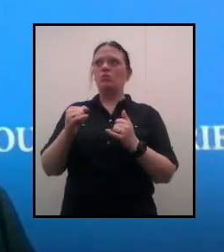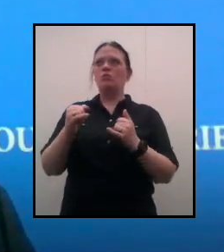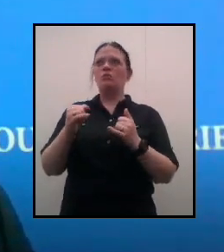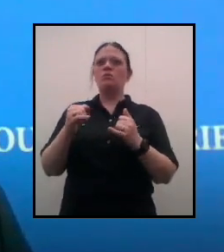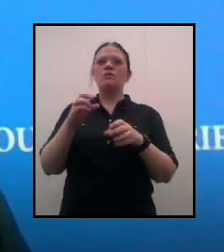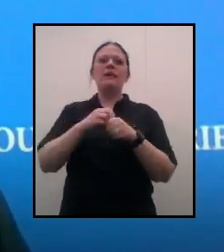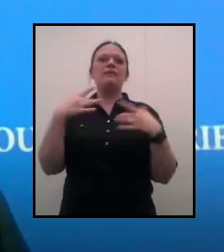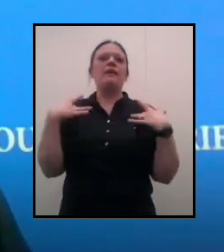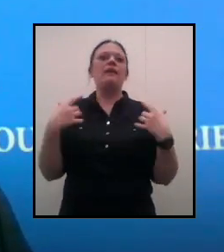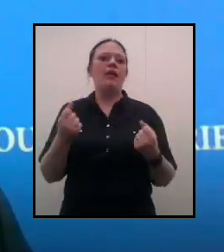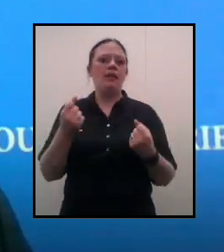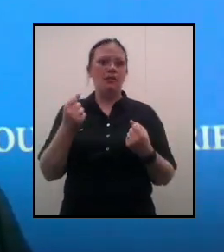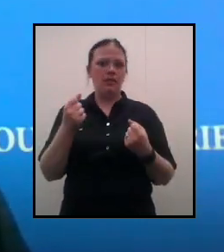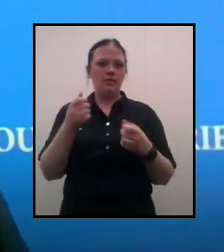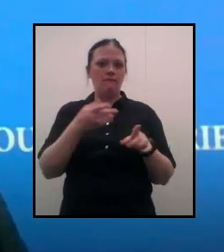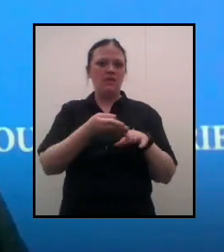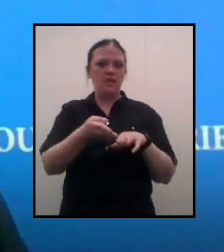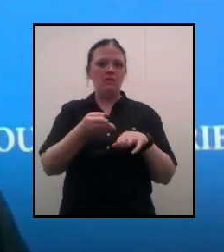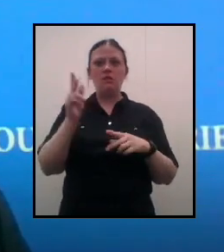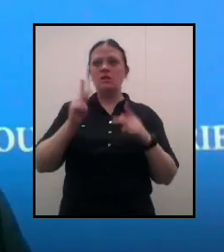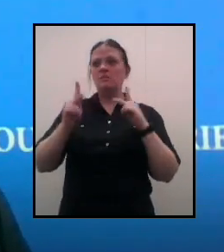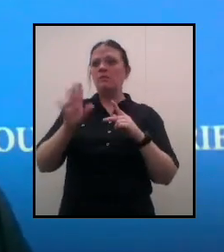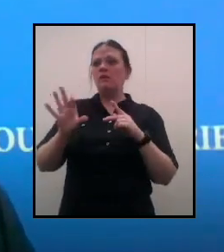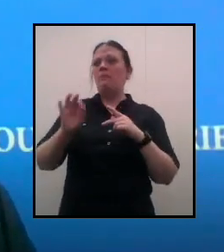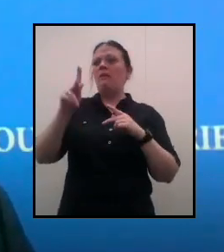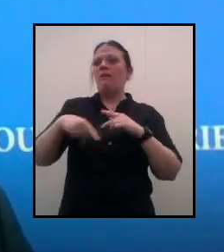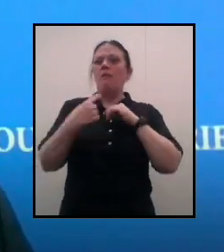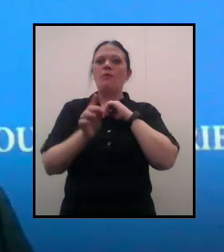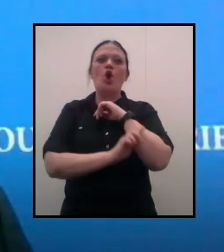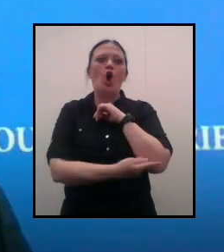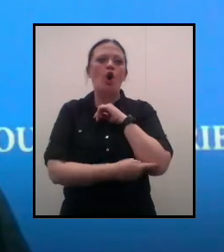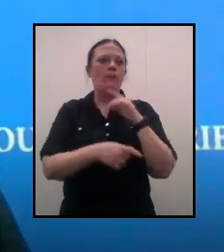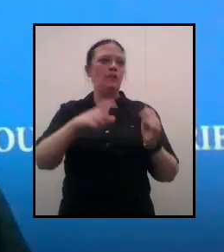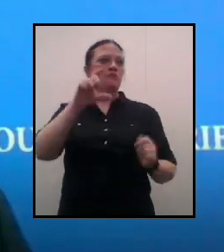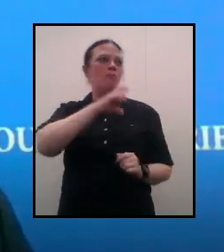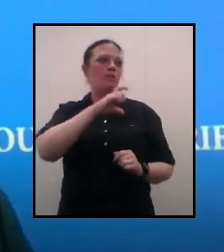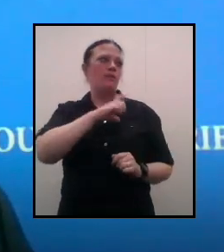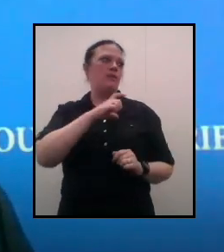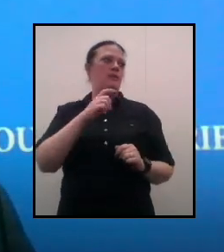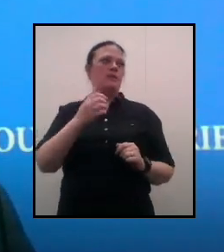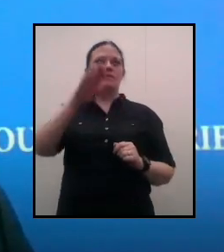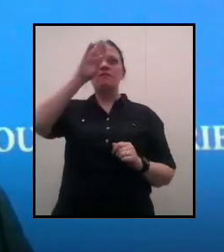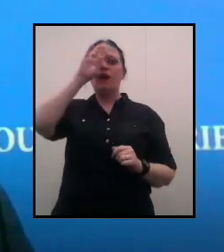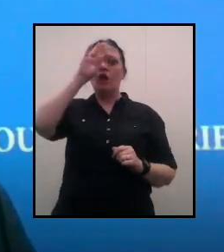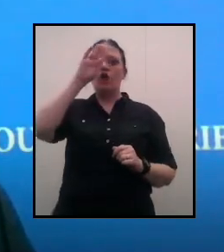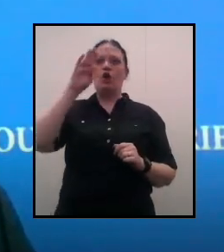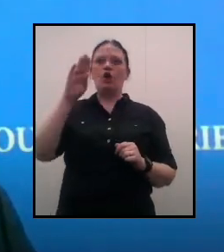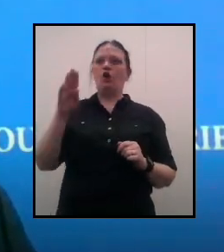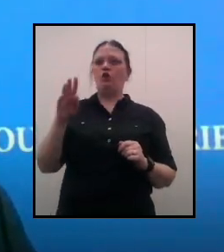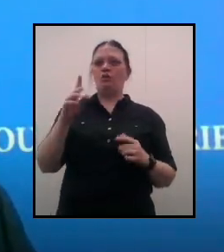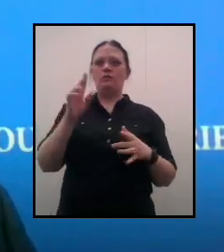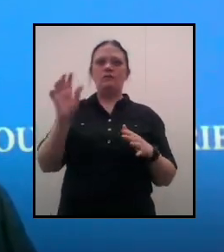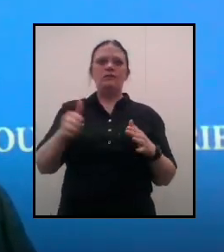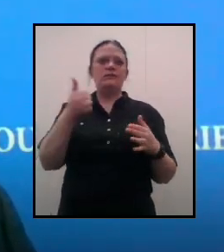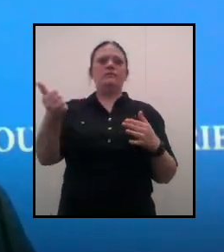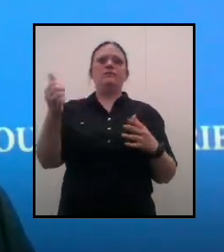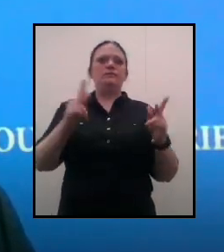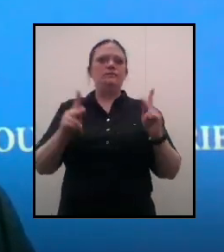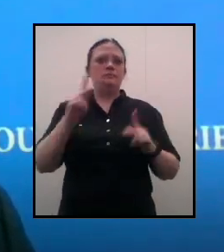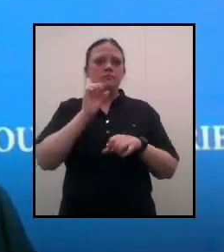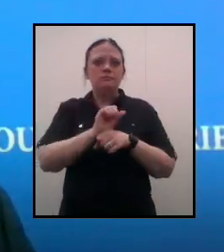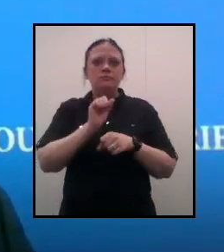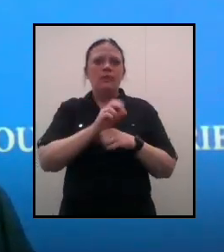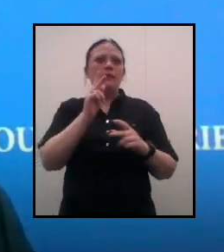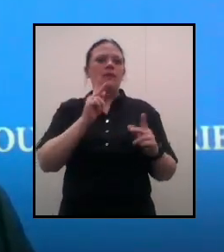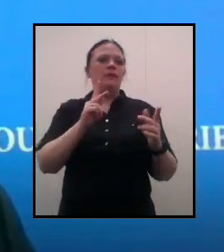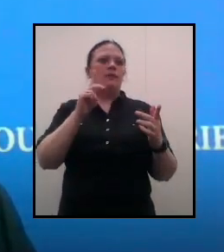health realm, it's the individuals who pick up sanitation. It's our police officers, our fire, our corrections officers, the